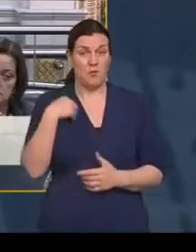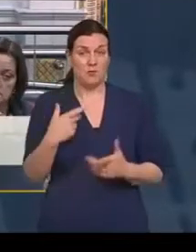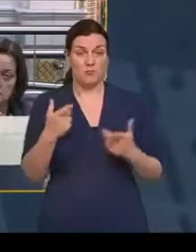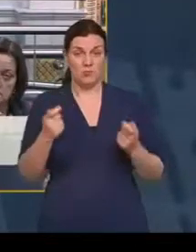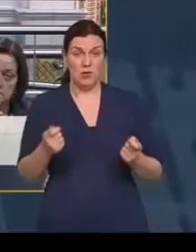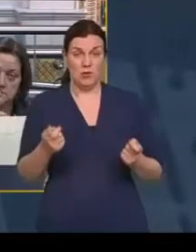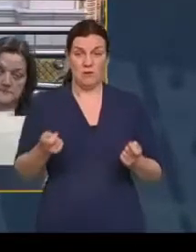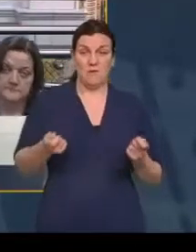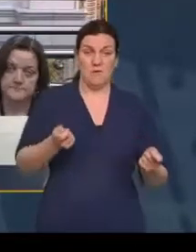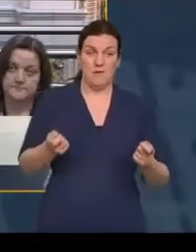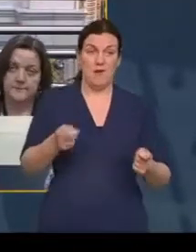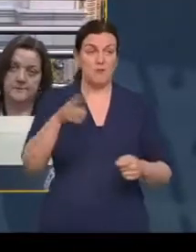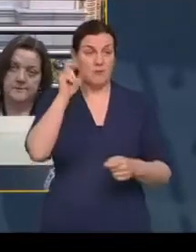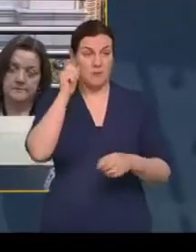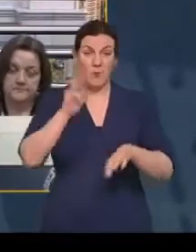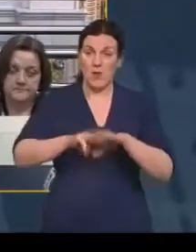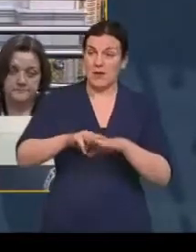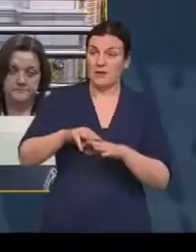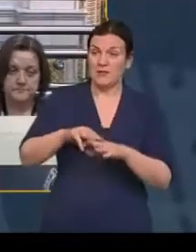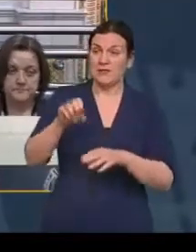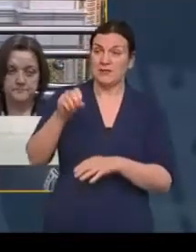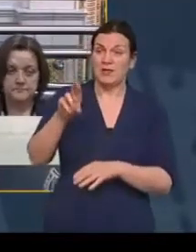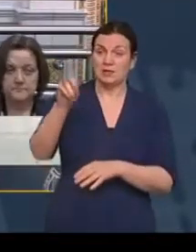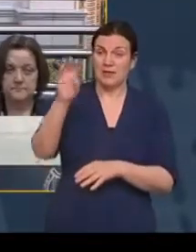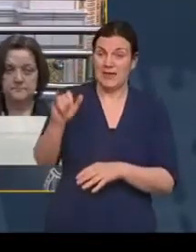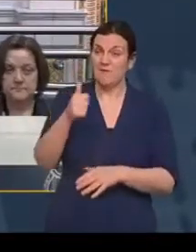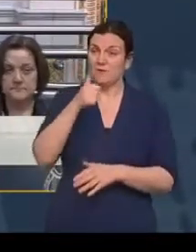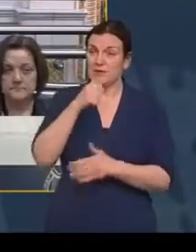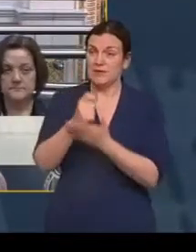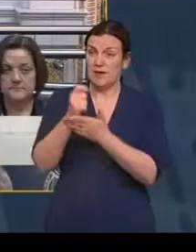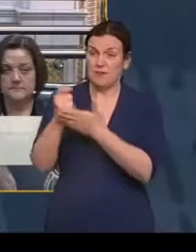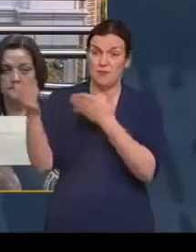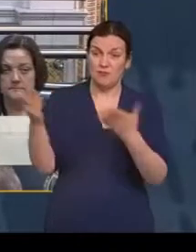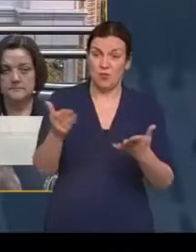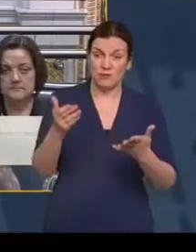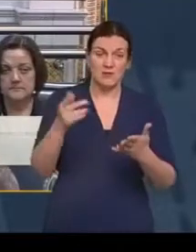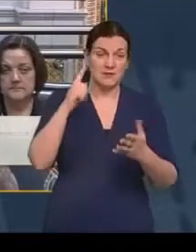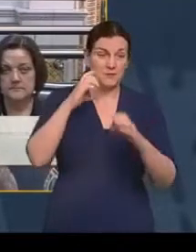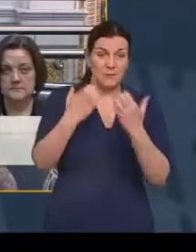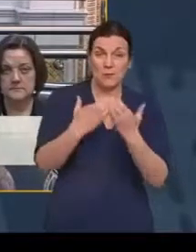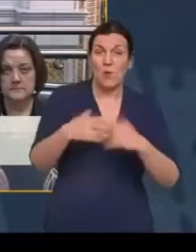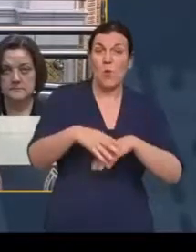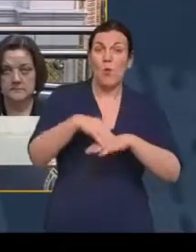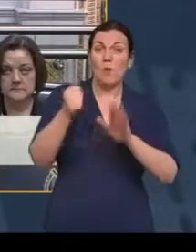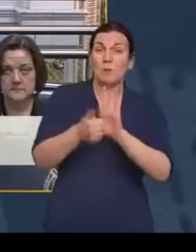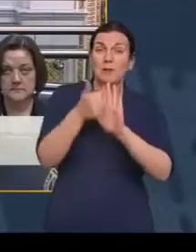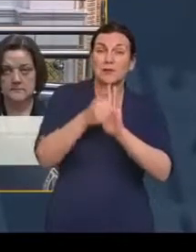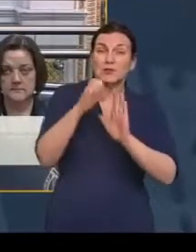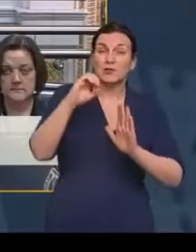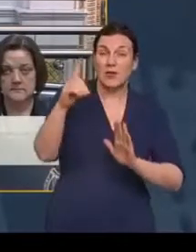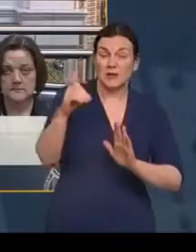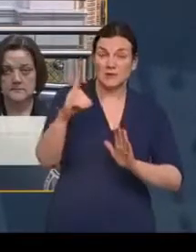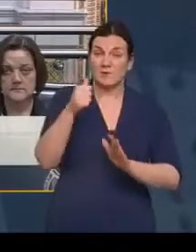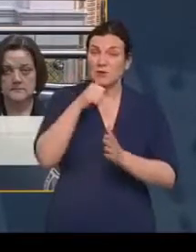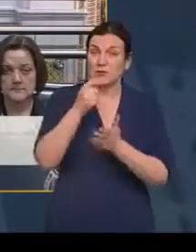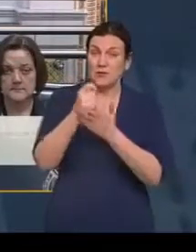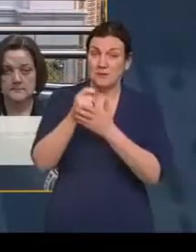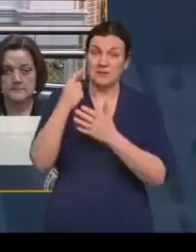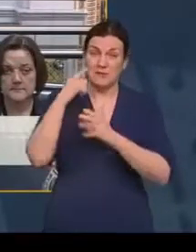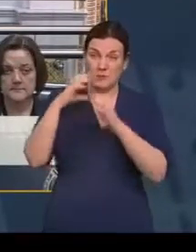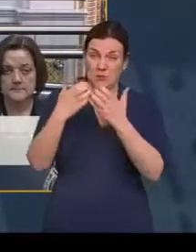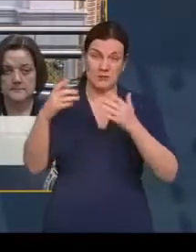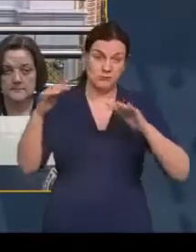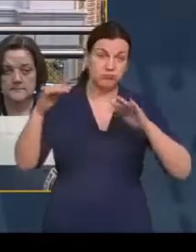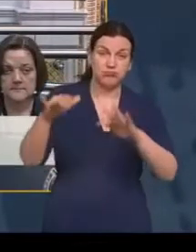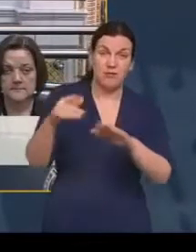I was Cathaoirleach, I can remember well when Senator Daly first brought in the deaf community into the old Seanad chamber, and it